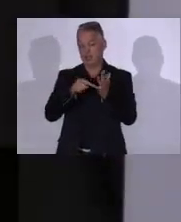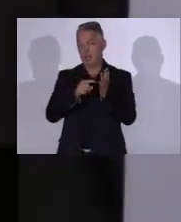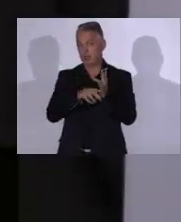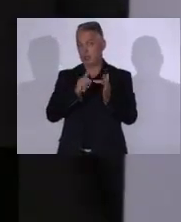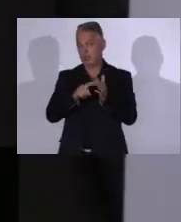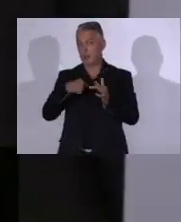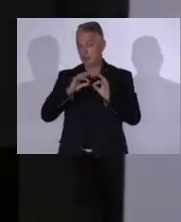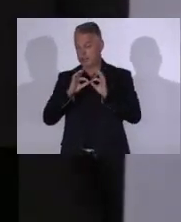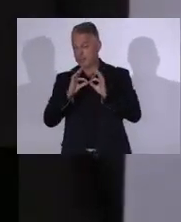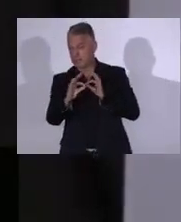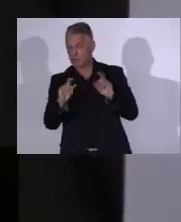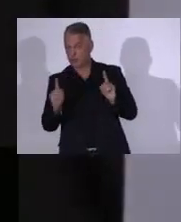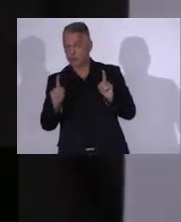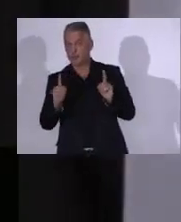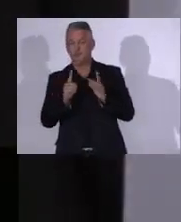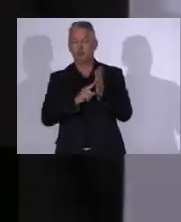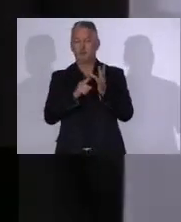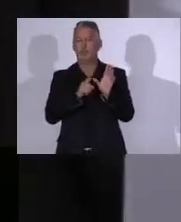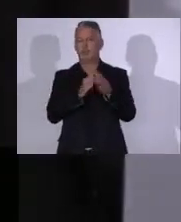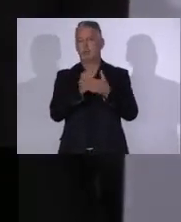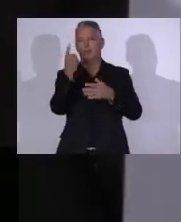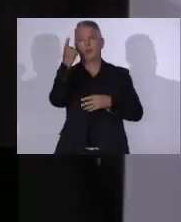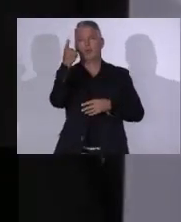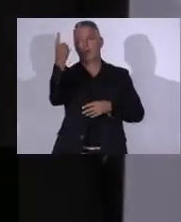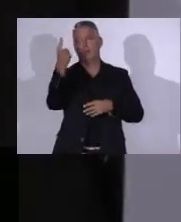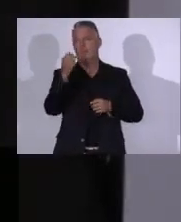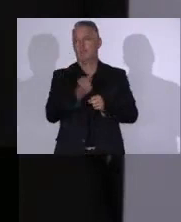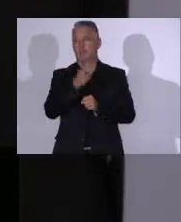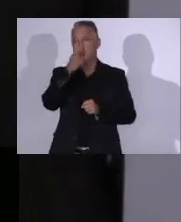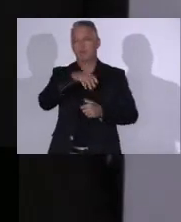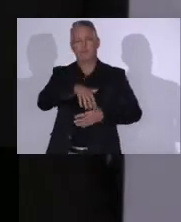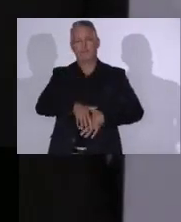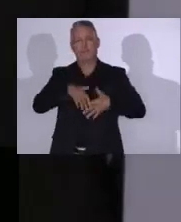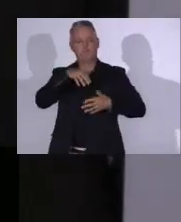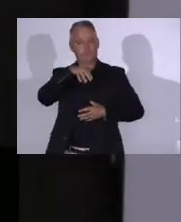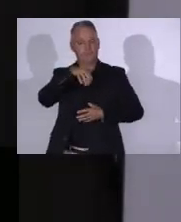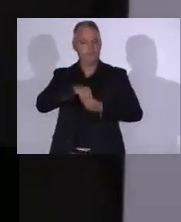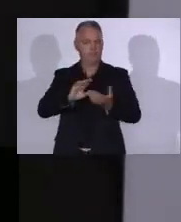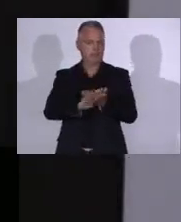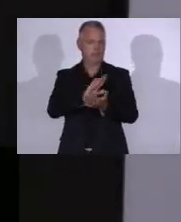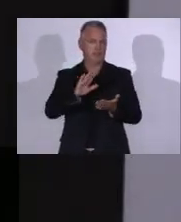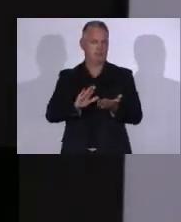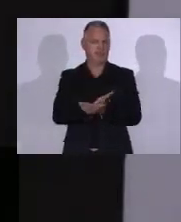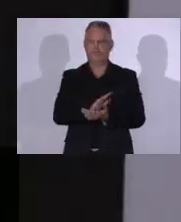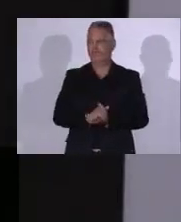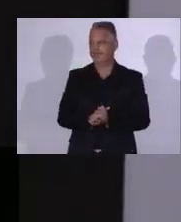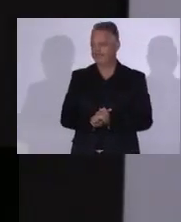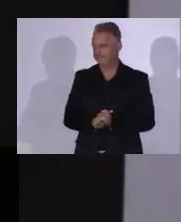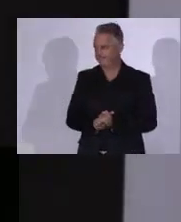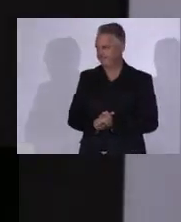think that joy is probably the most important one. And so a fantastic way to end the camp's presentation.